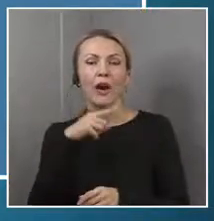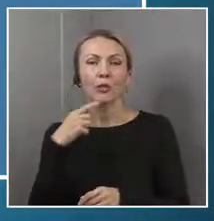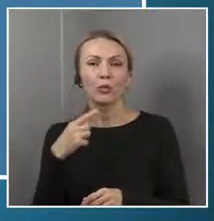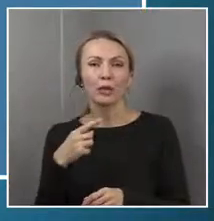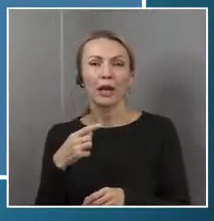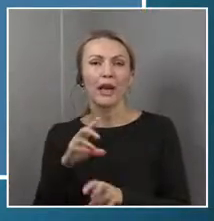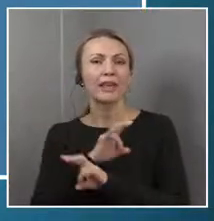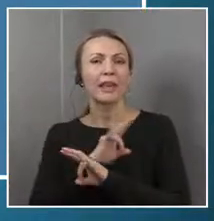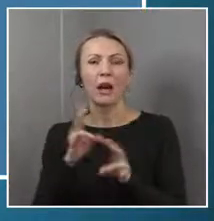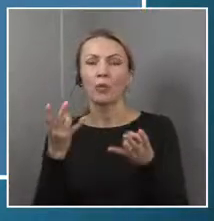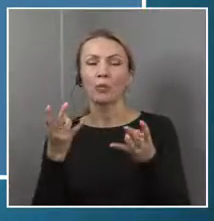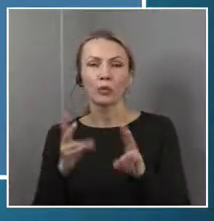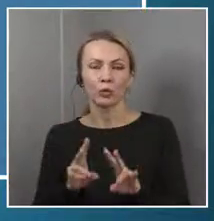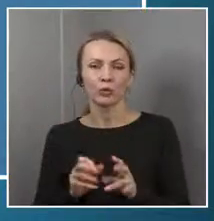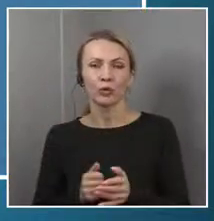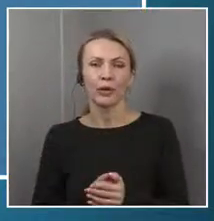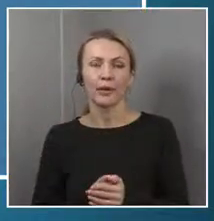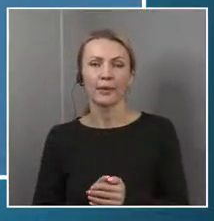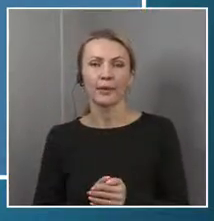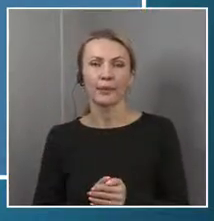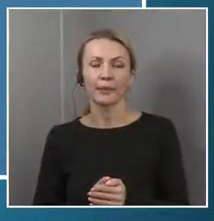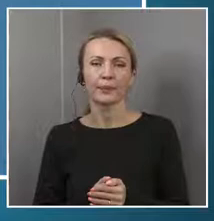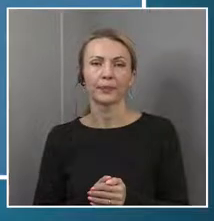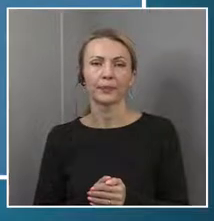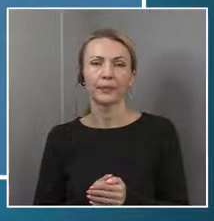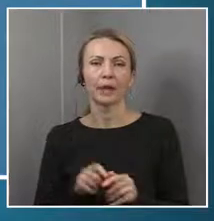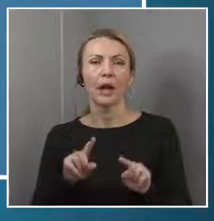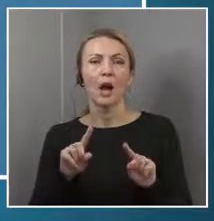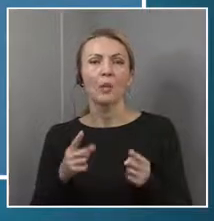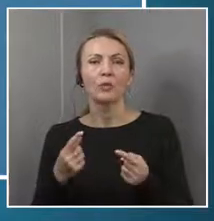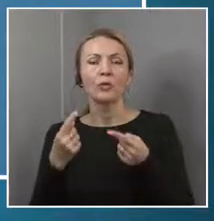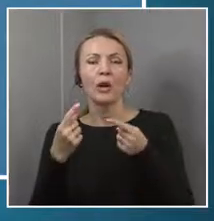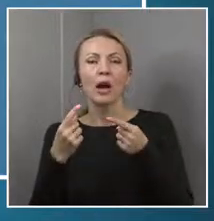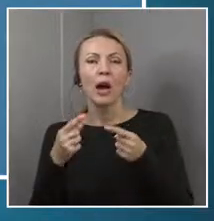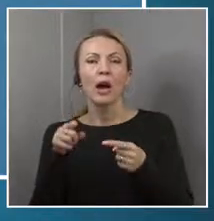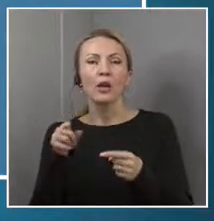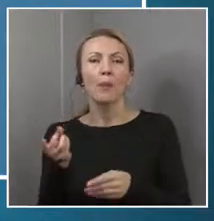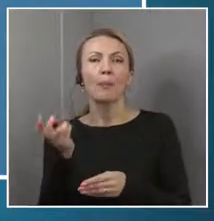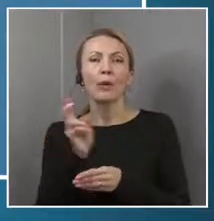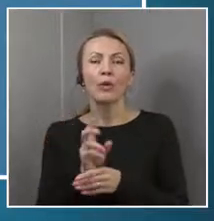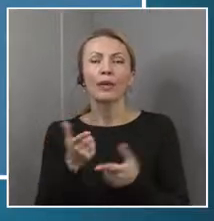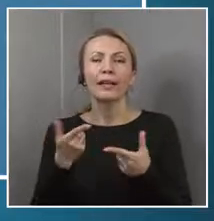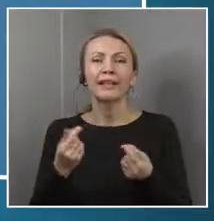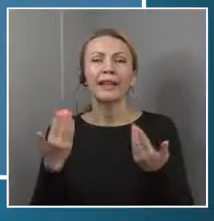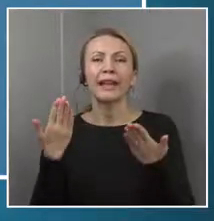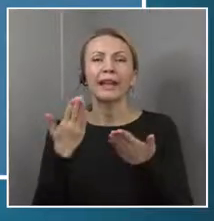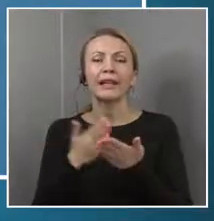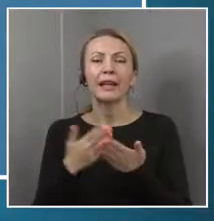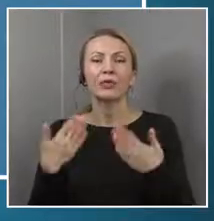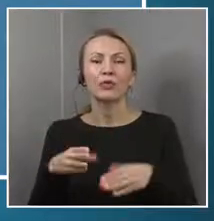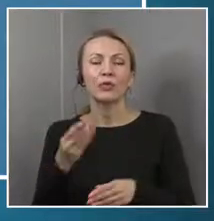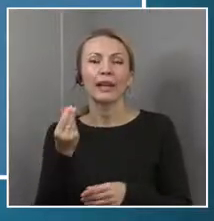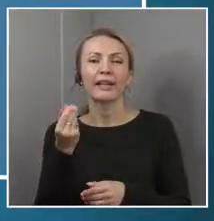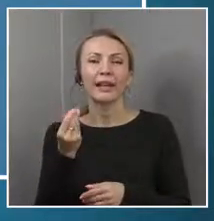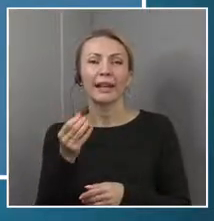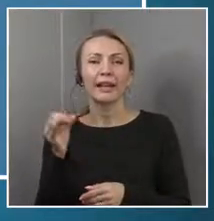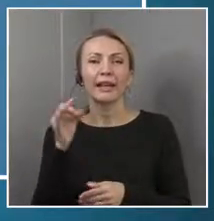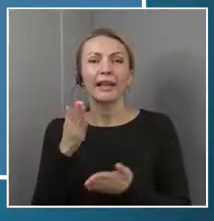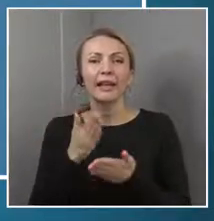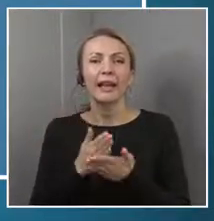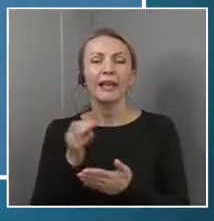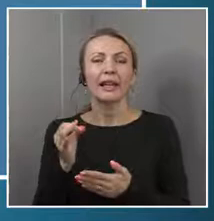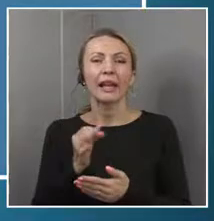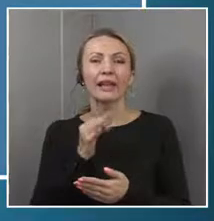art, nobody in the West is going to need it. Because Western collectors move